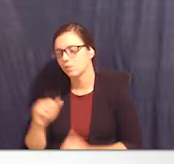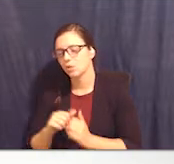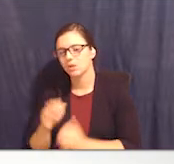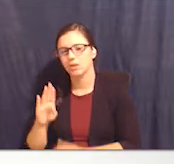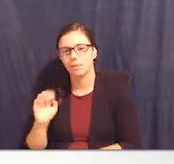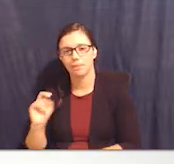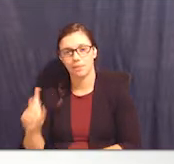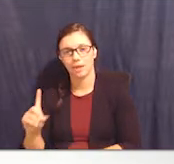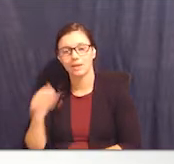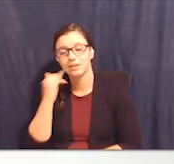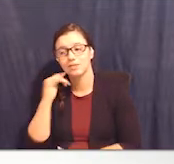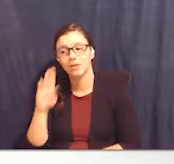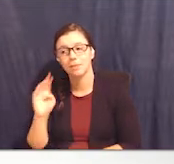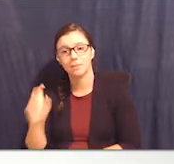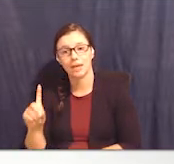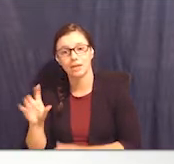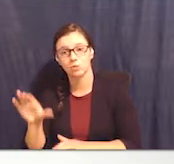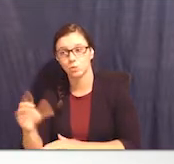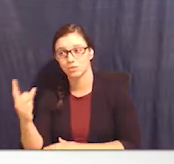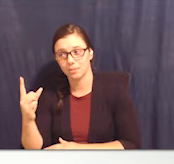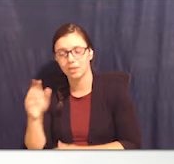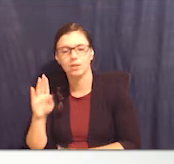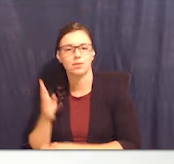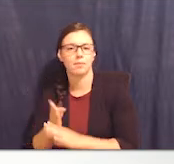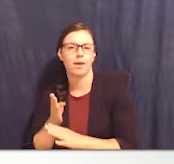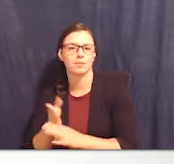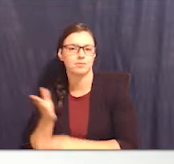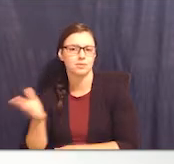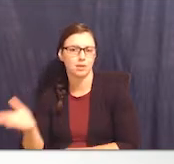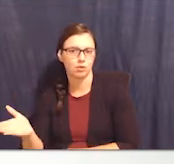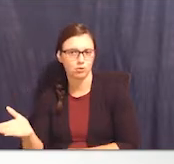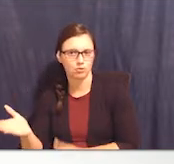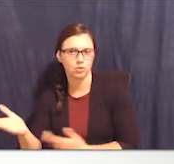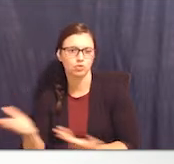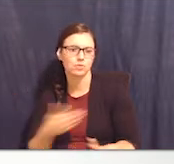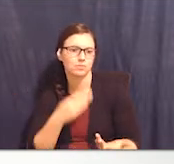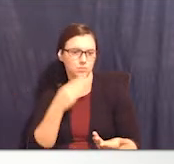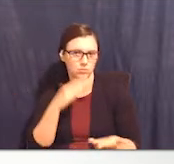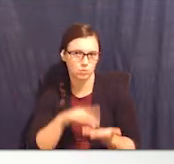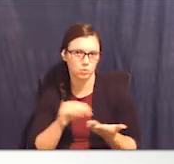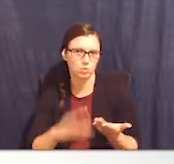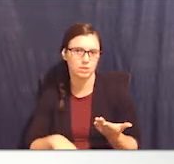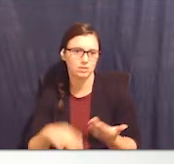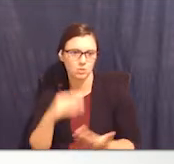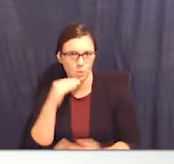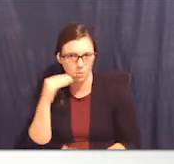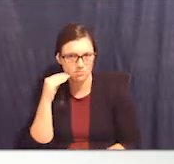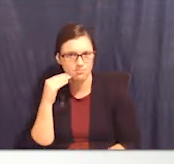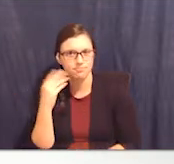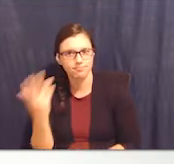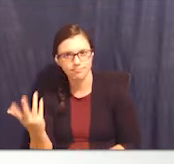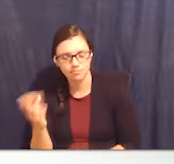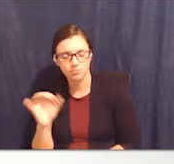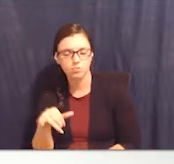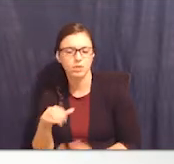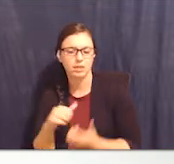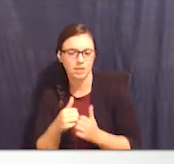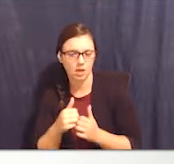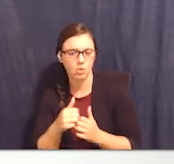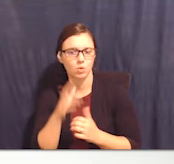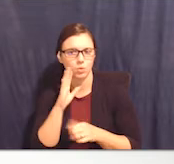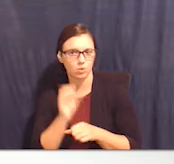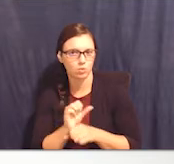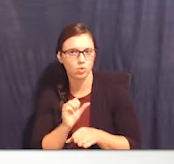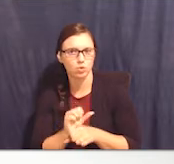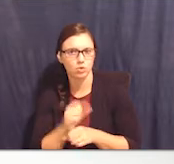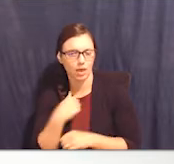it to the special needs or to this club, then they're also going to They have to do it for all. for everyone else. Yeah. So that's a whole So I'm saying maybe during universe lunch, that they're not going